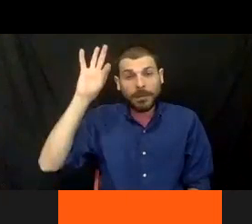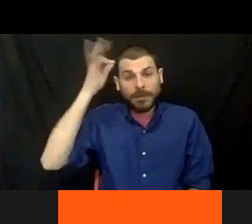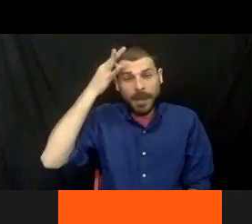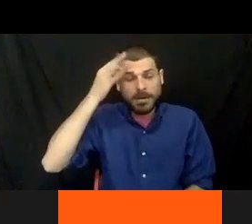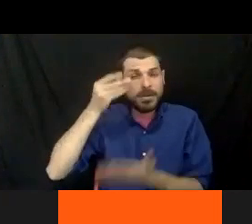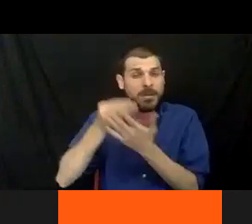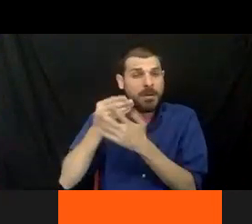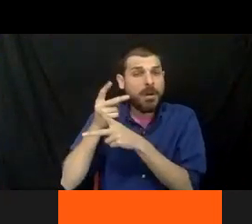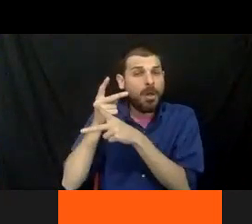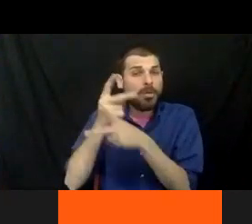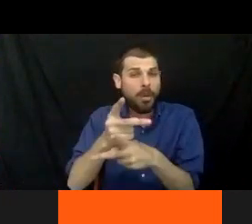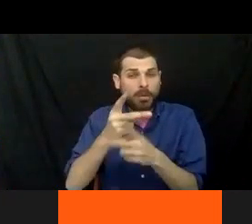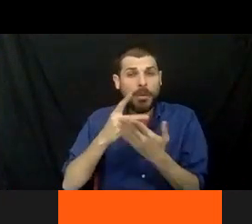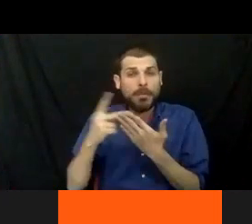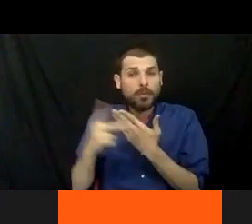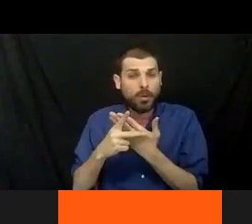a moratoria,